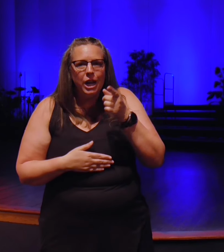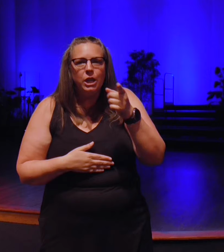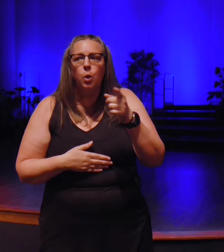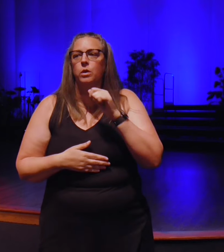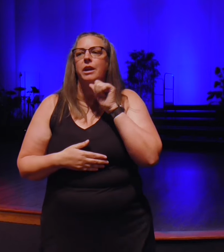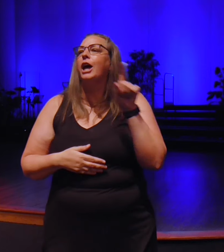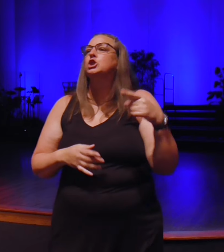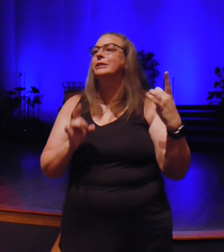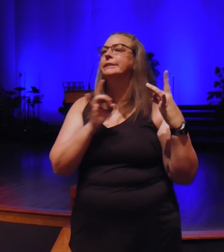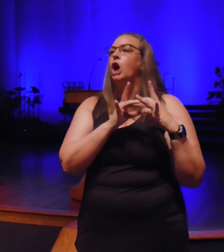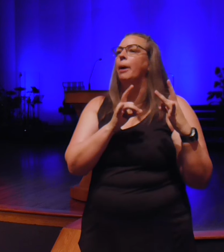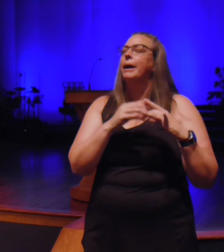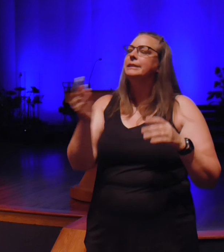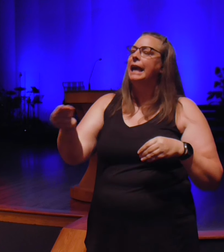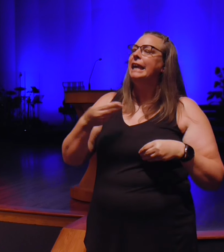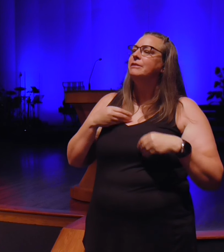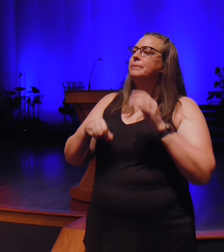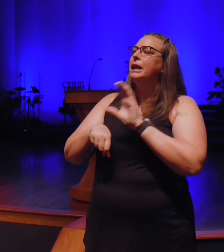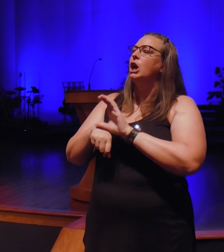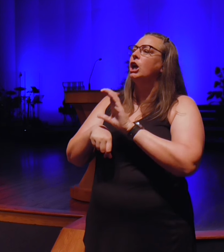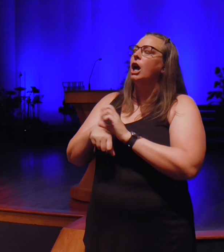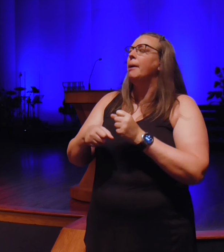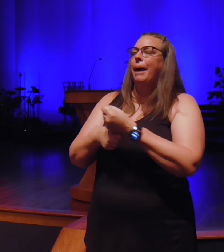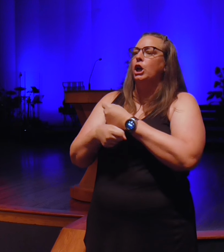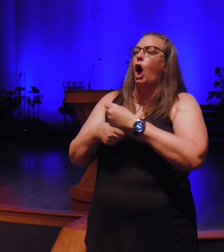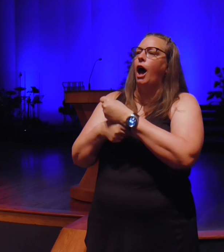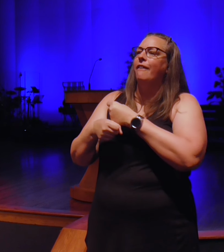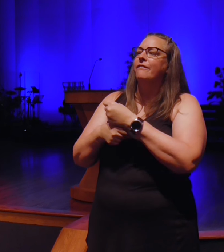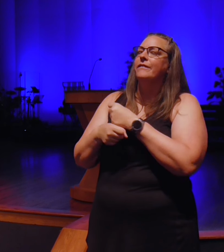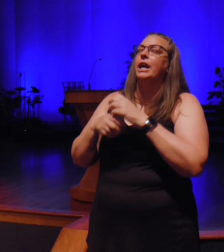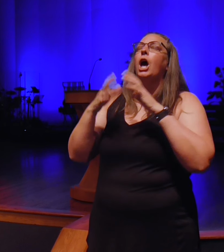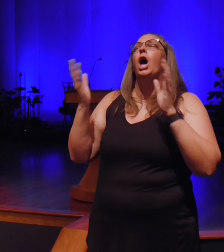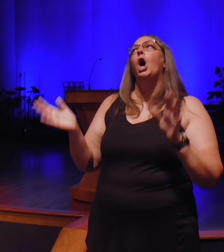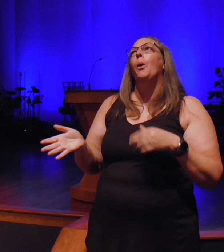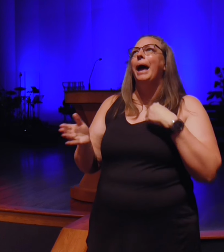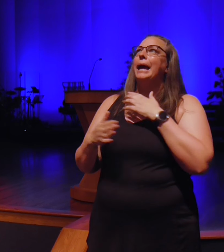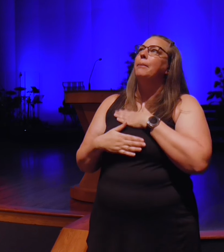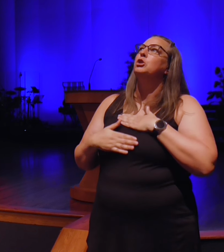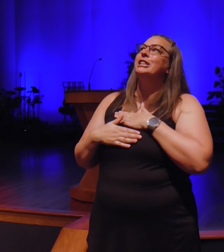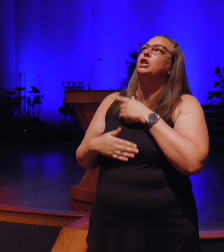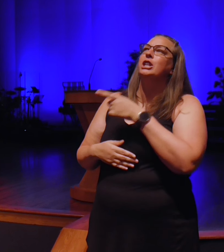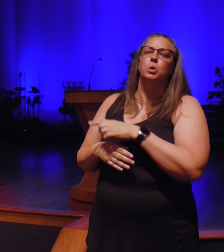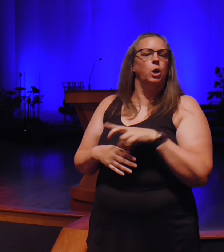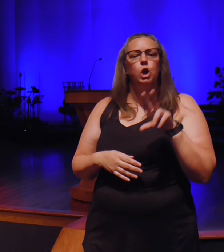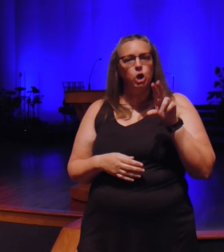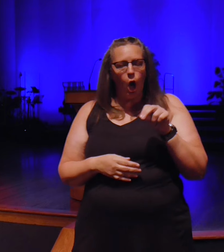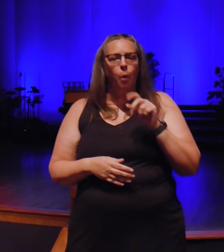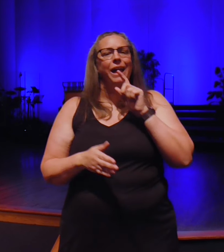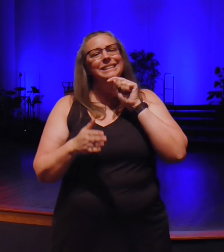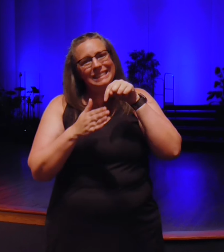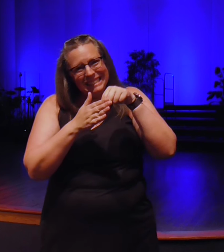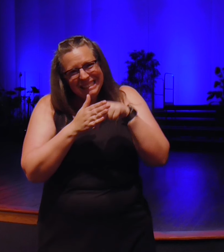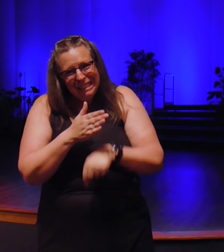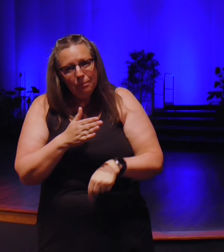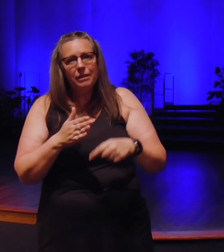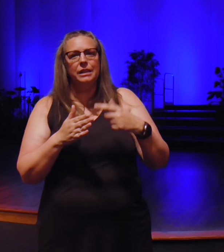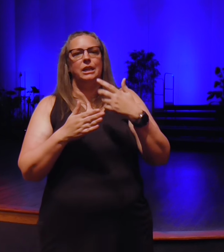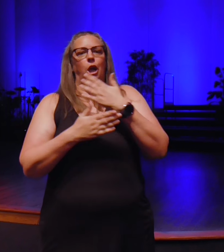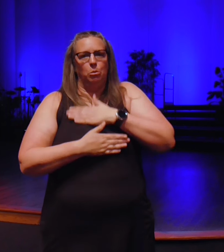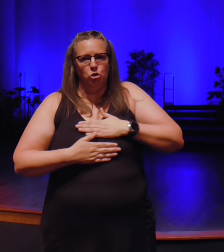Starbucks person who gives you your coffee and says, I appreciate you. I deeply appreciate who you